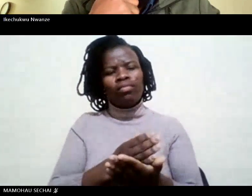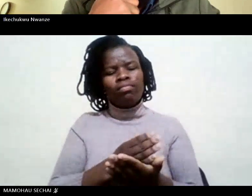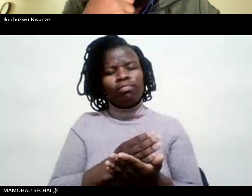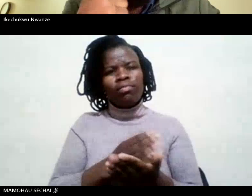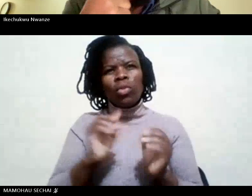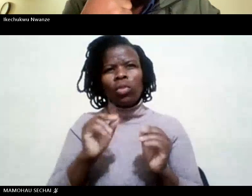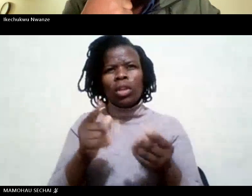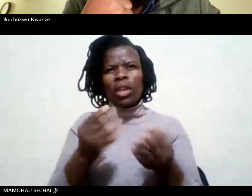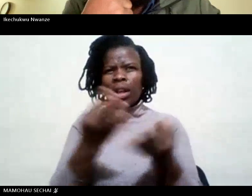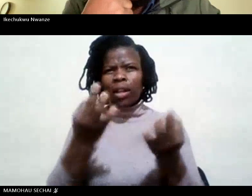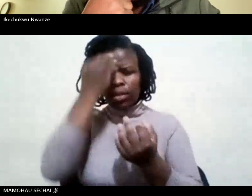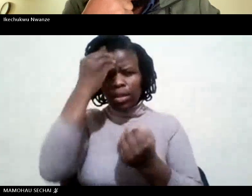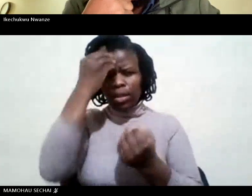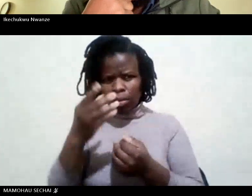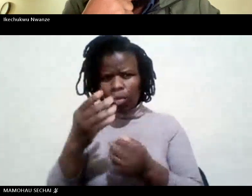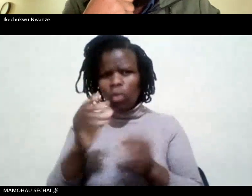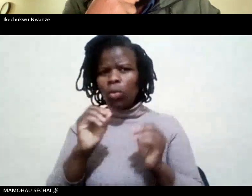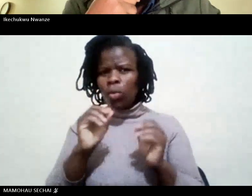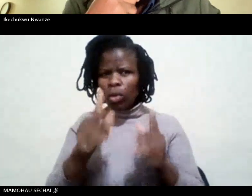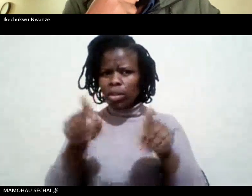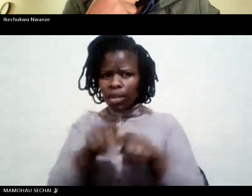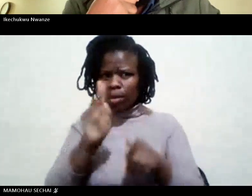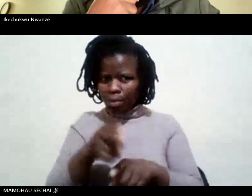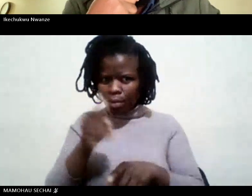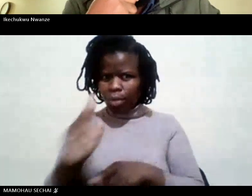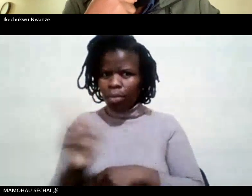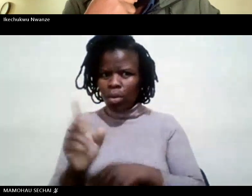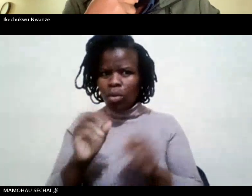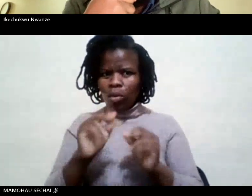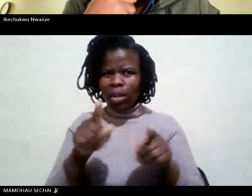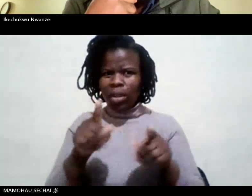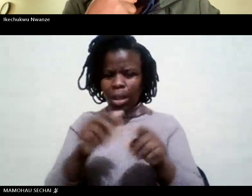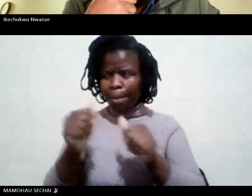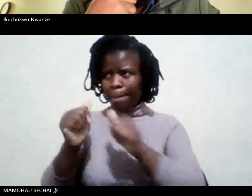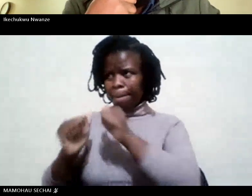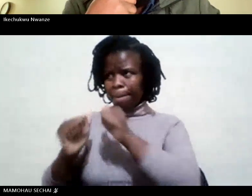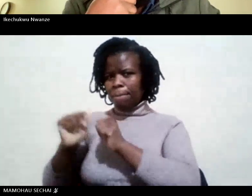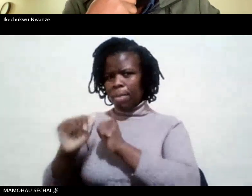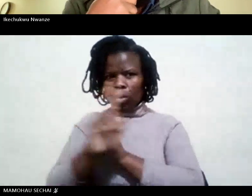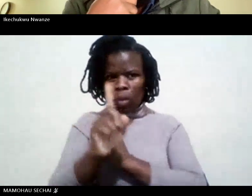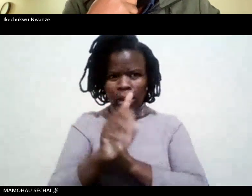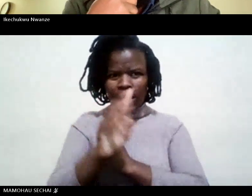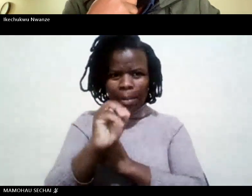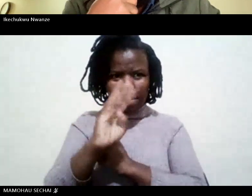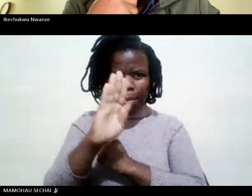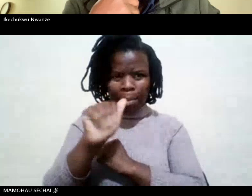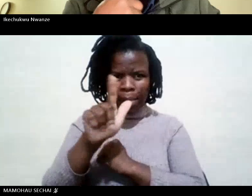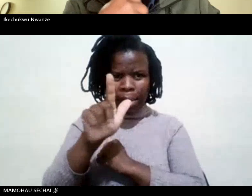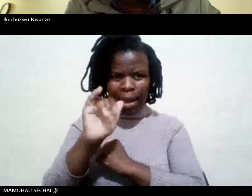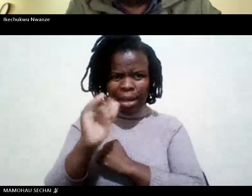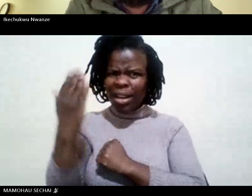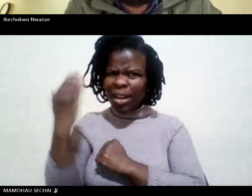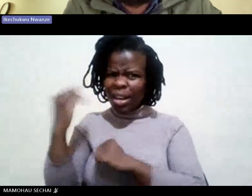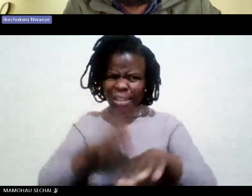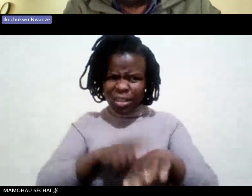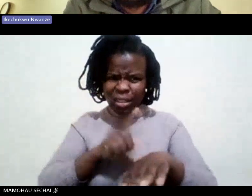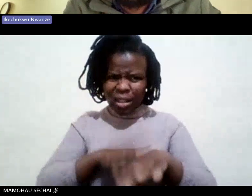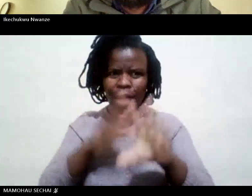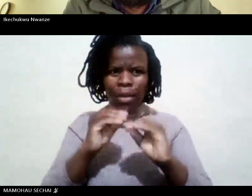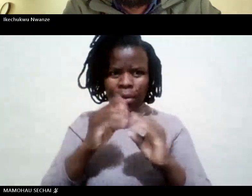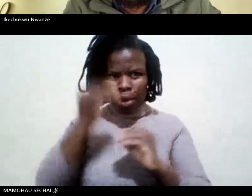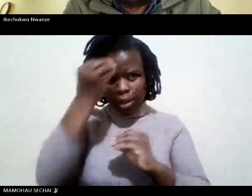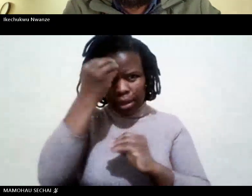also, I went back to what Mbali said the other day with regard to the issue of change and